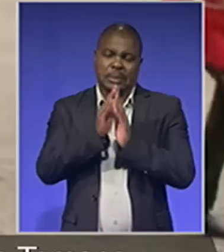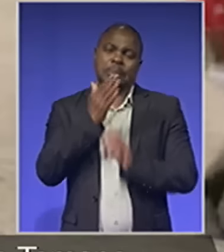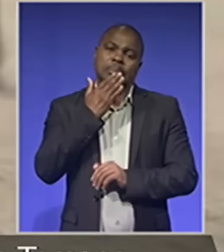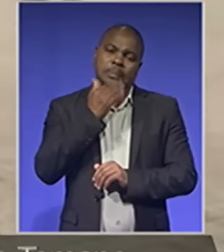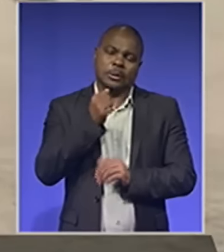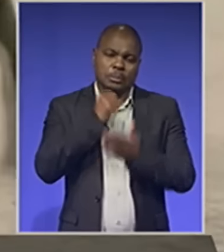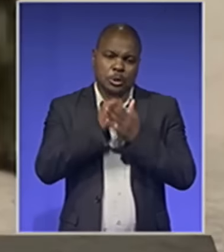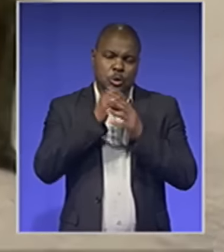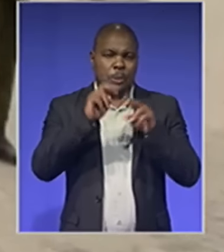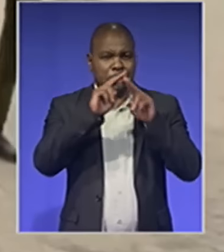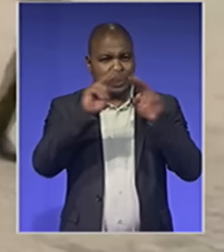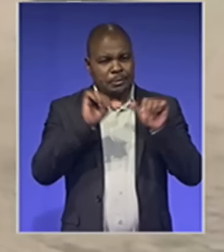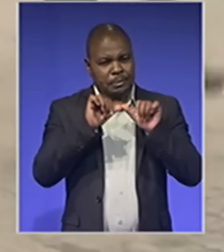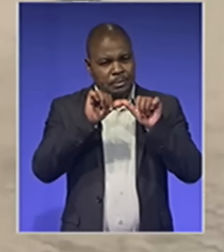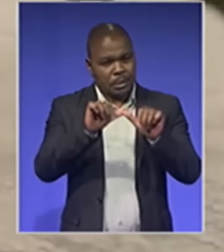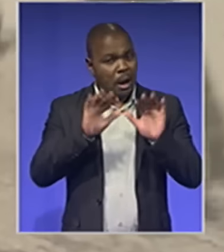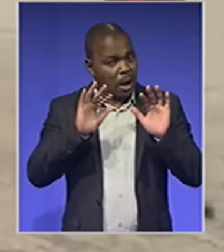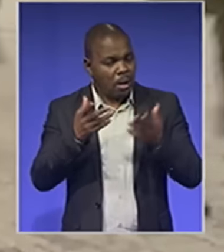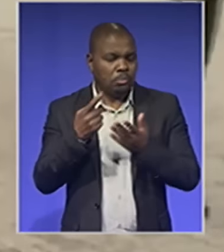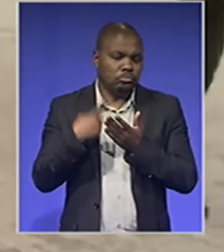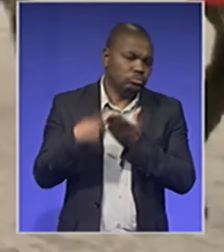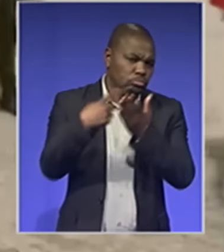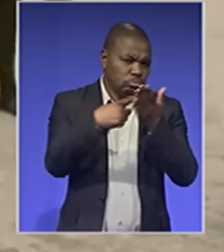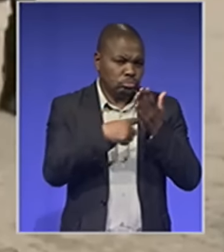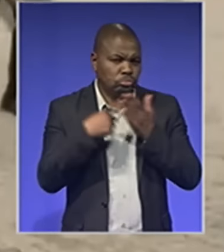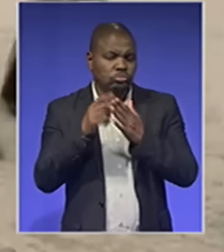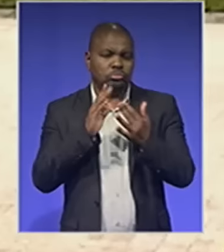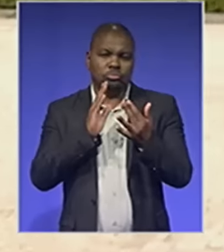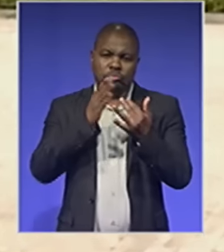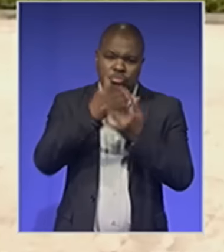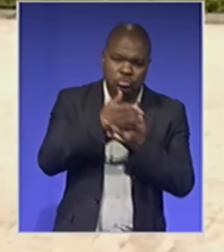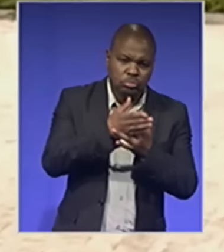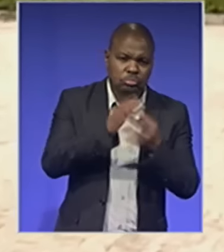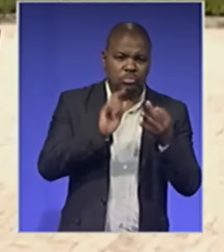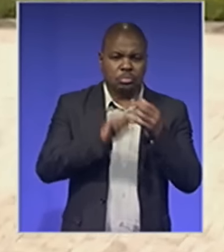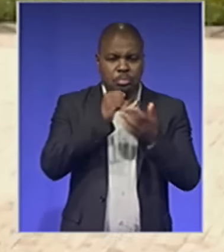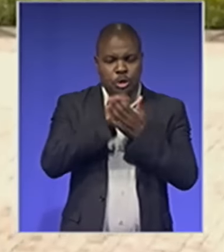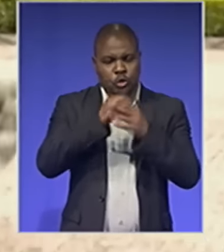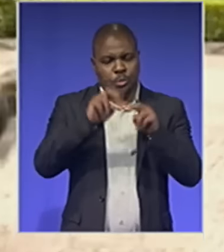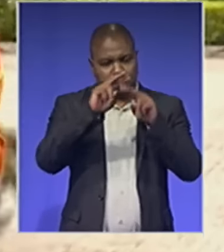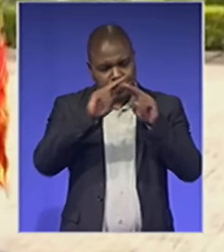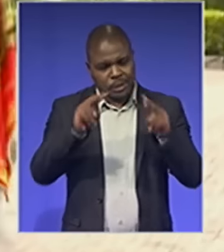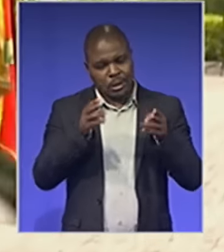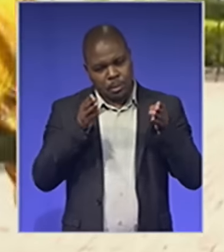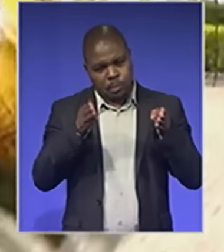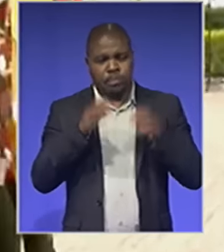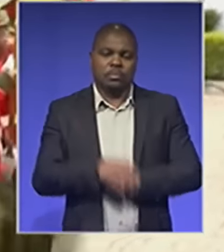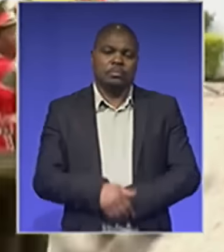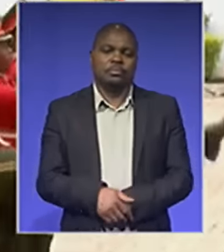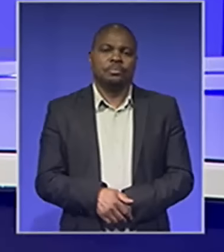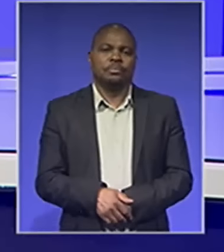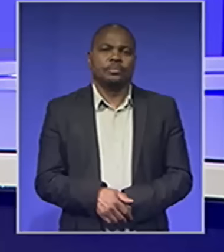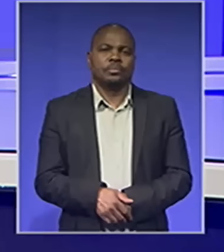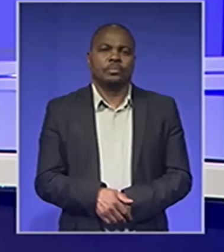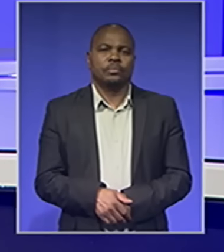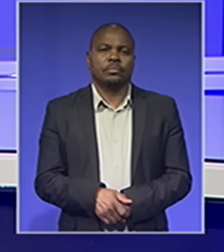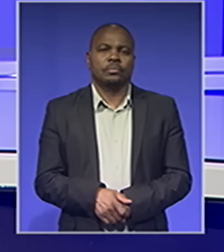tsweletsa kagiso ka go tshwara ditherisano, go tsereganya le go boloka kagiso.